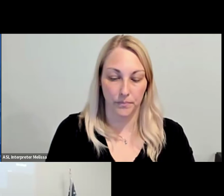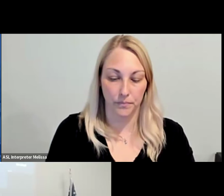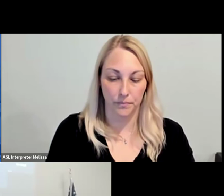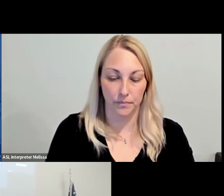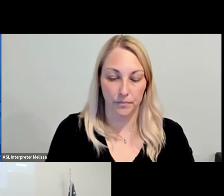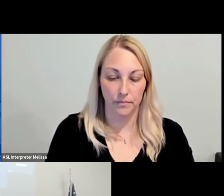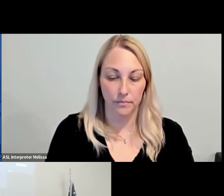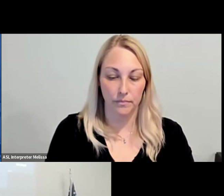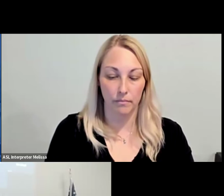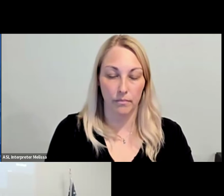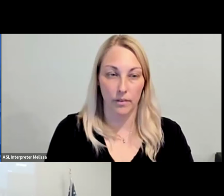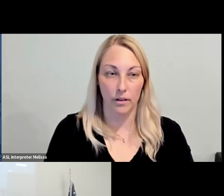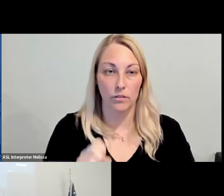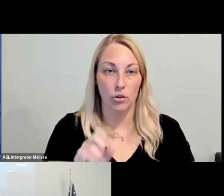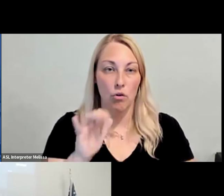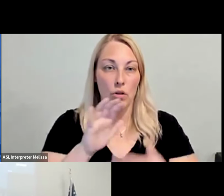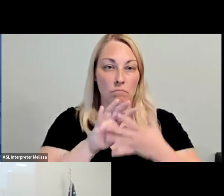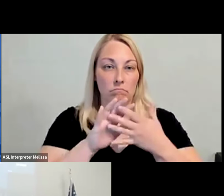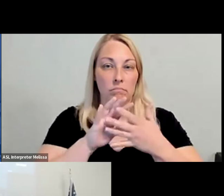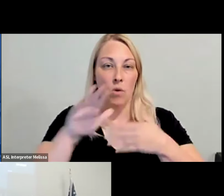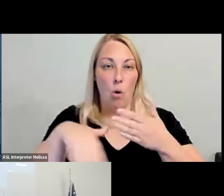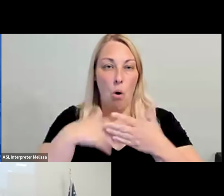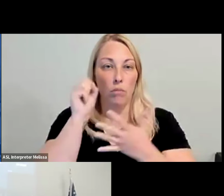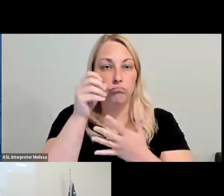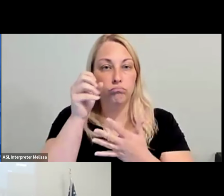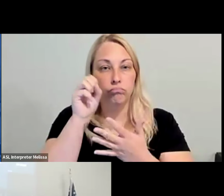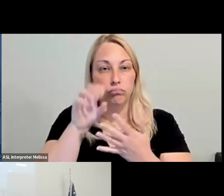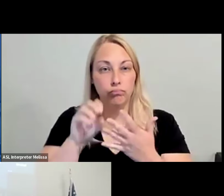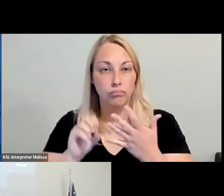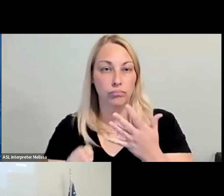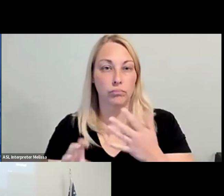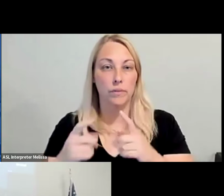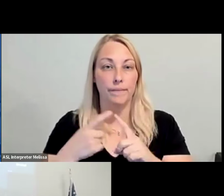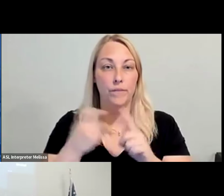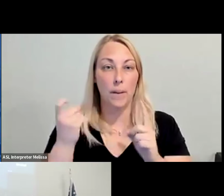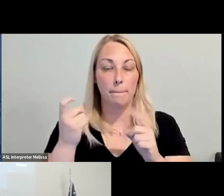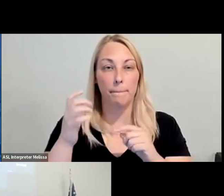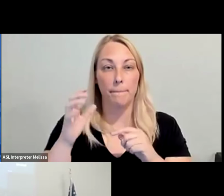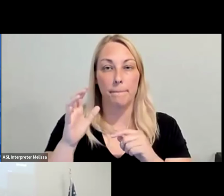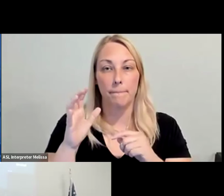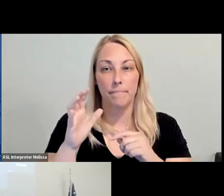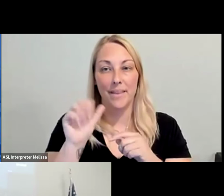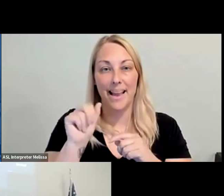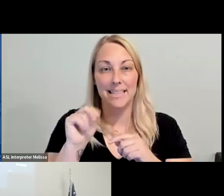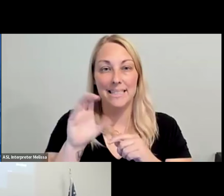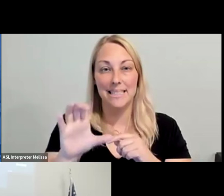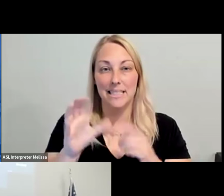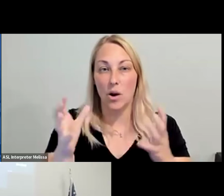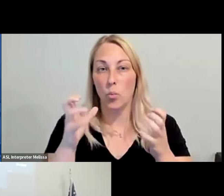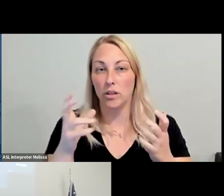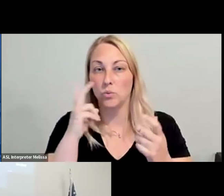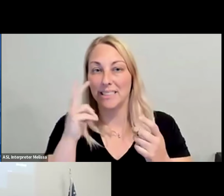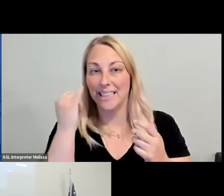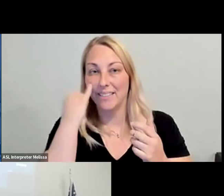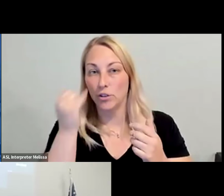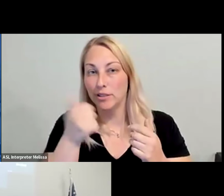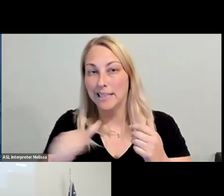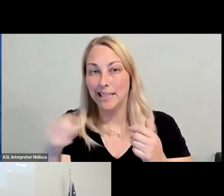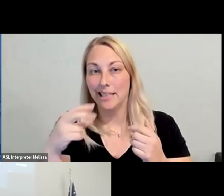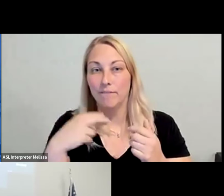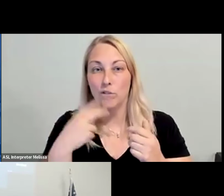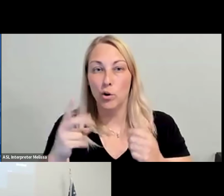Confirmation, can I get a verbal confirmation that we don't have anyone here for the Metropolitan Police Department? Commissioners, do you see anyone